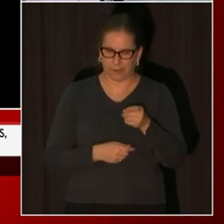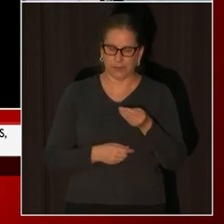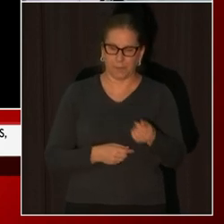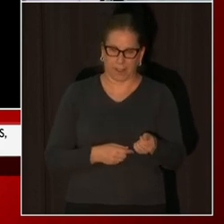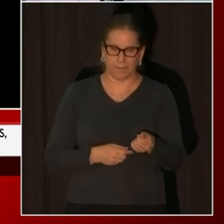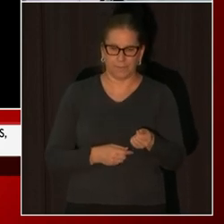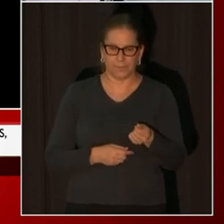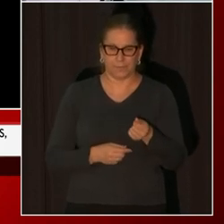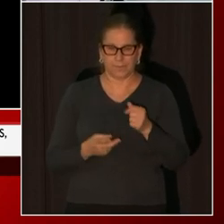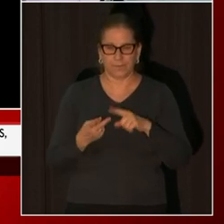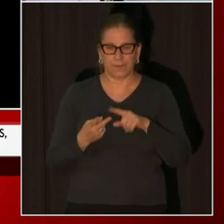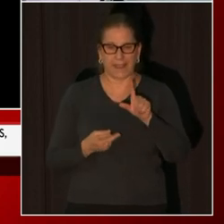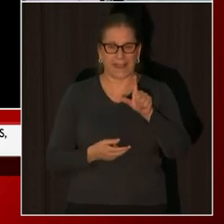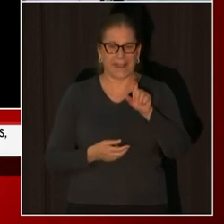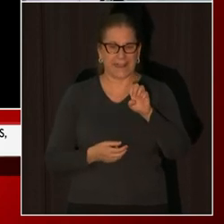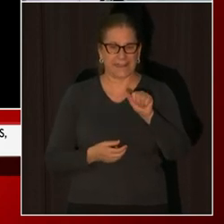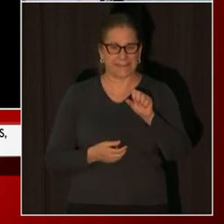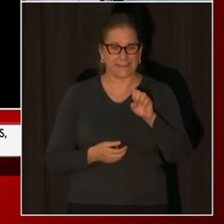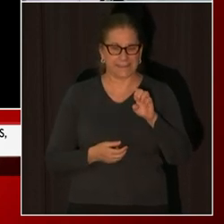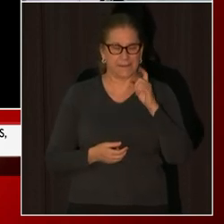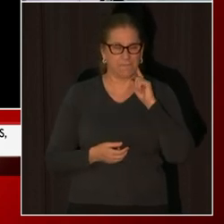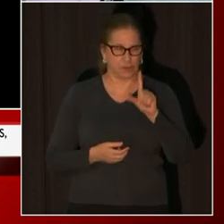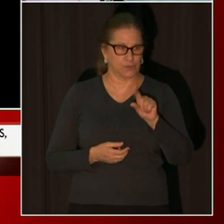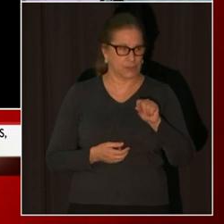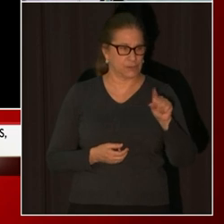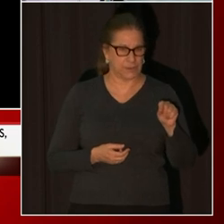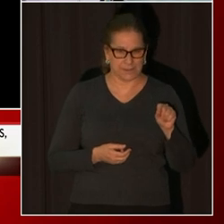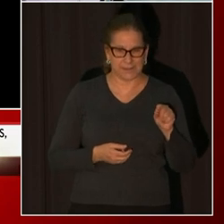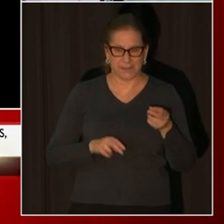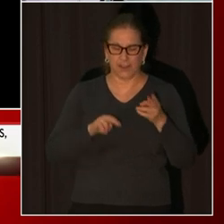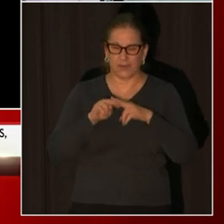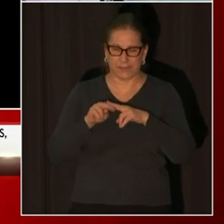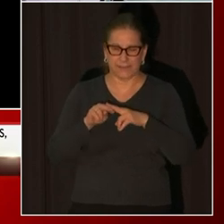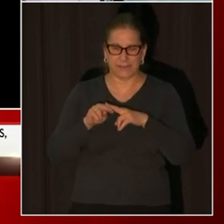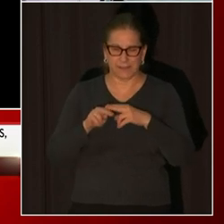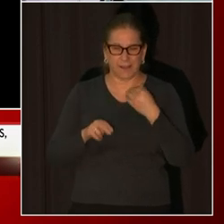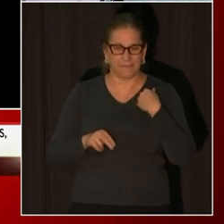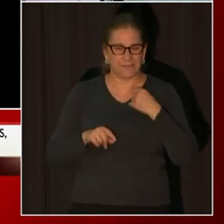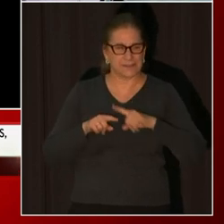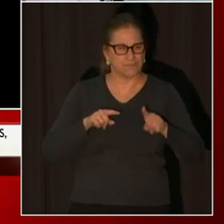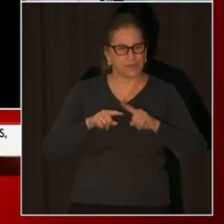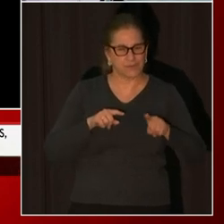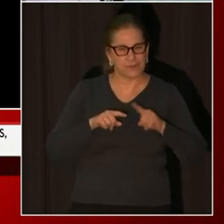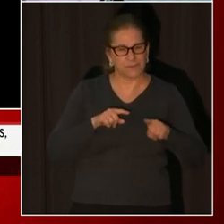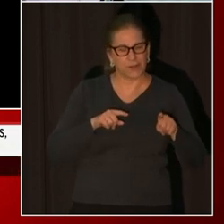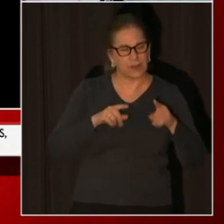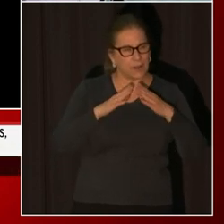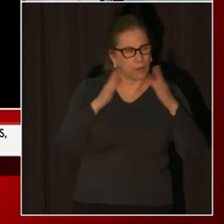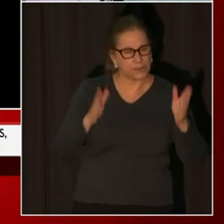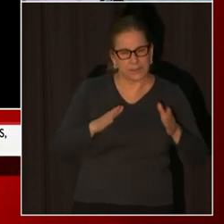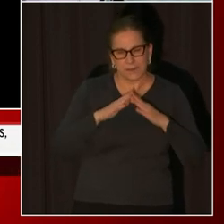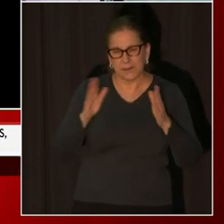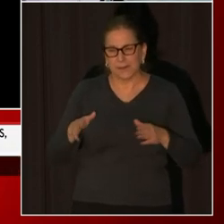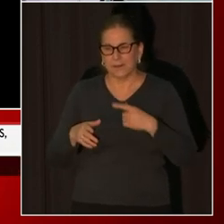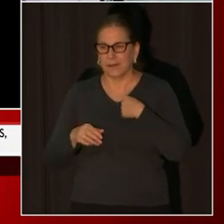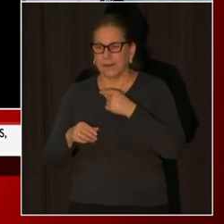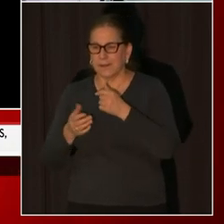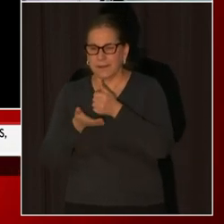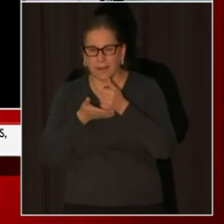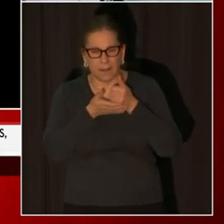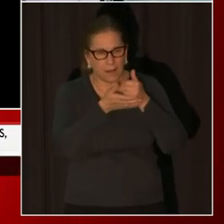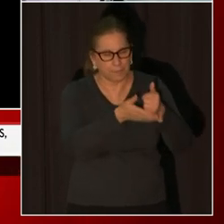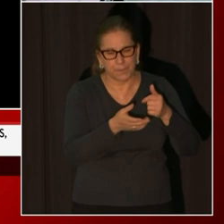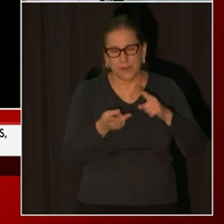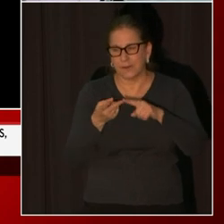and other commitments, including the increased need for housing assistance, schools, and additional Medicaid, since we are seeing